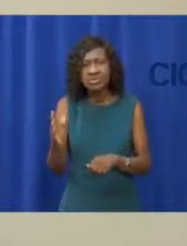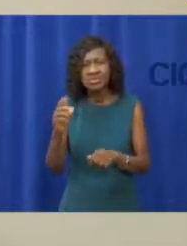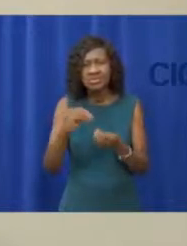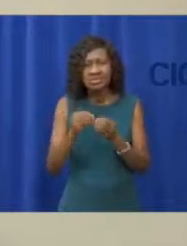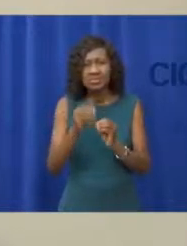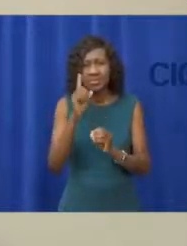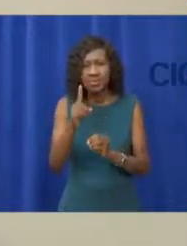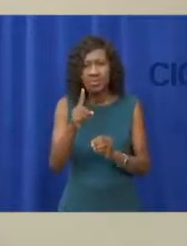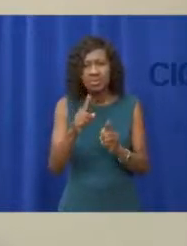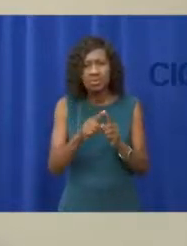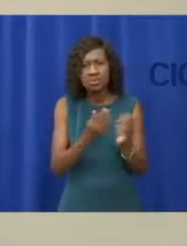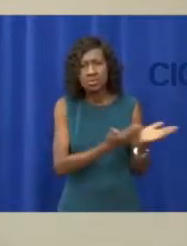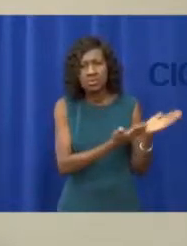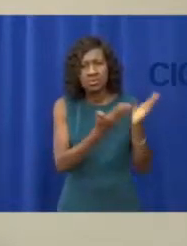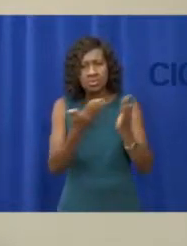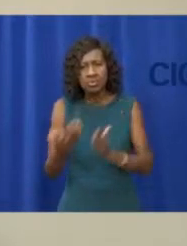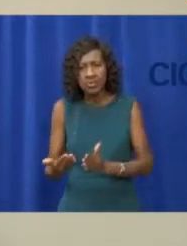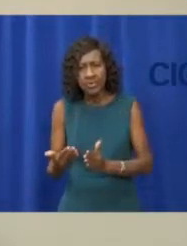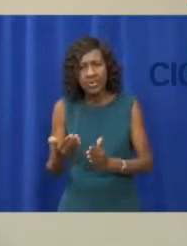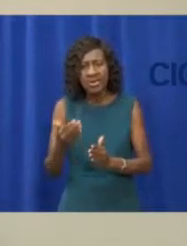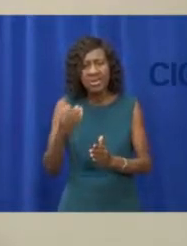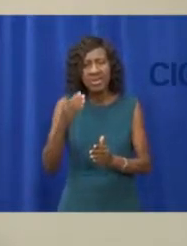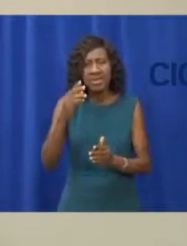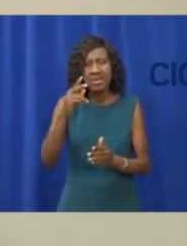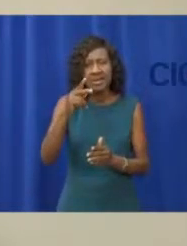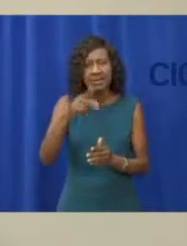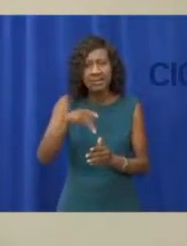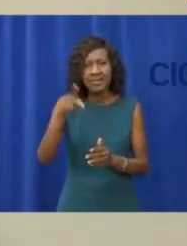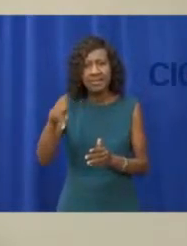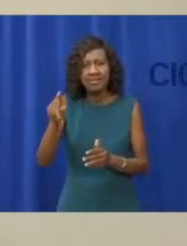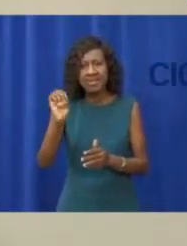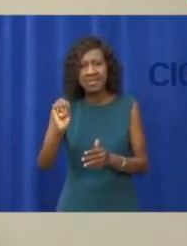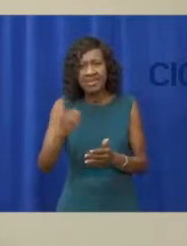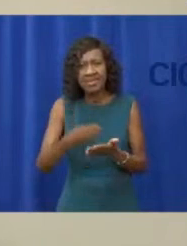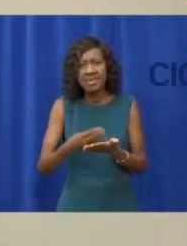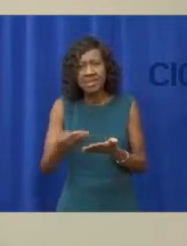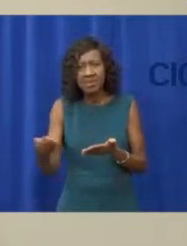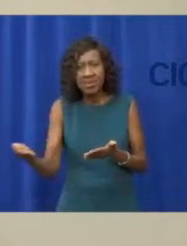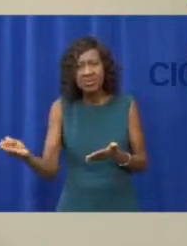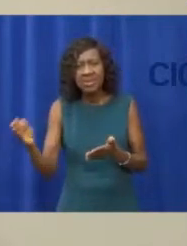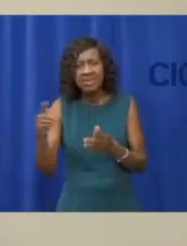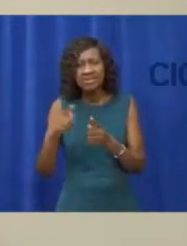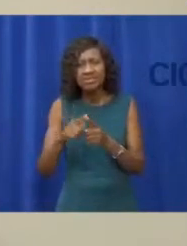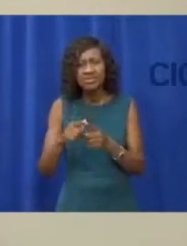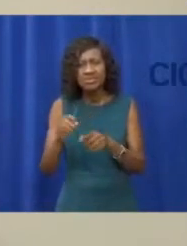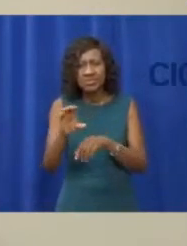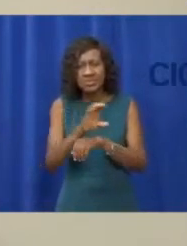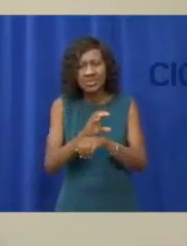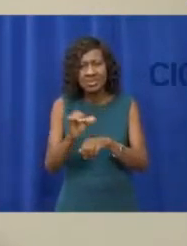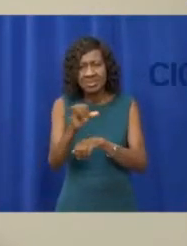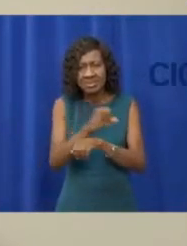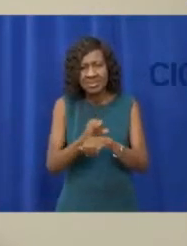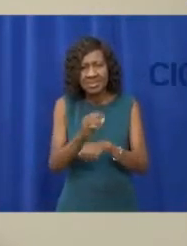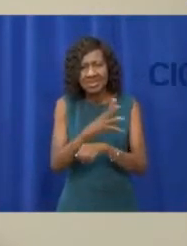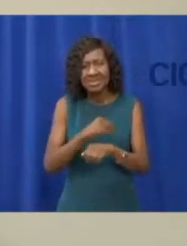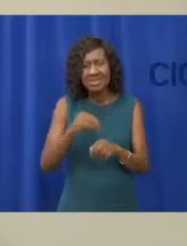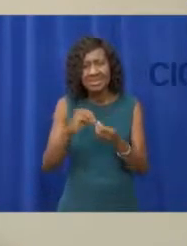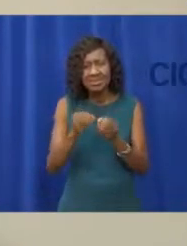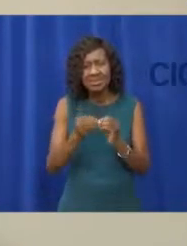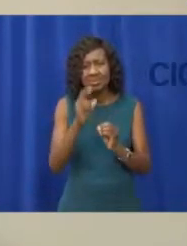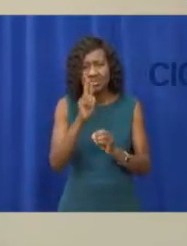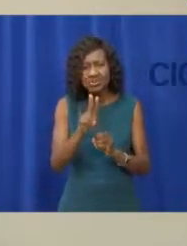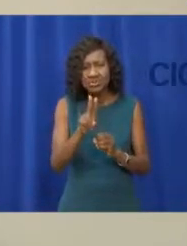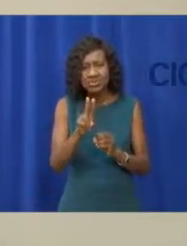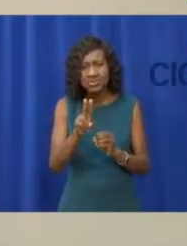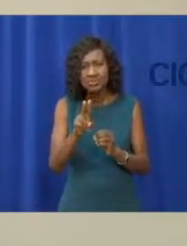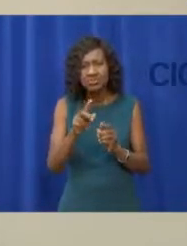bring much needed PPE and other equipment to Cayman. And secondly, to allow the